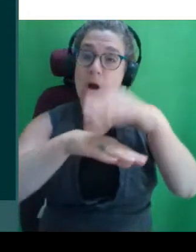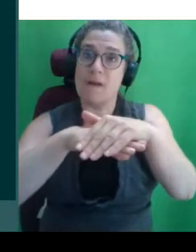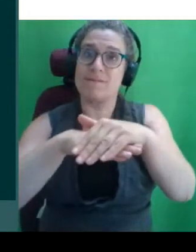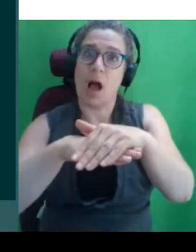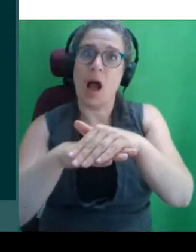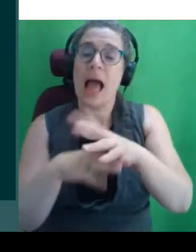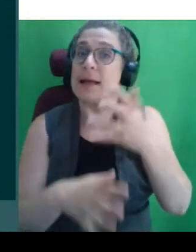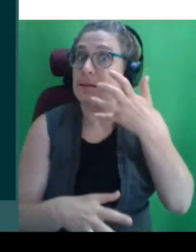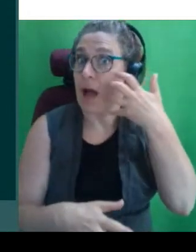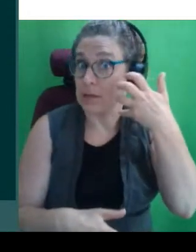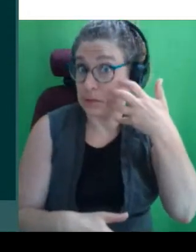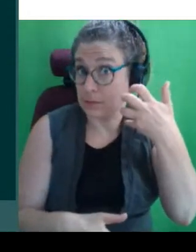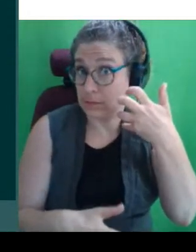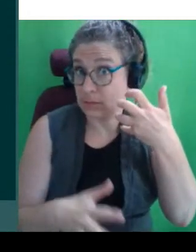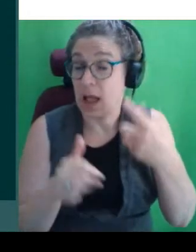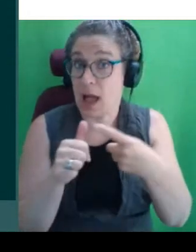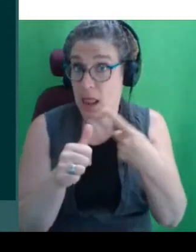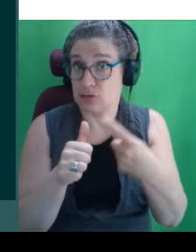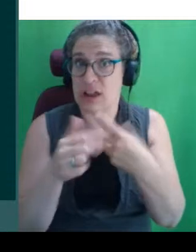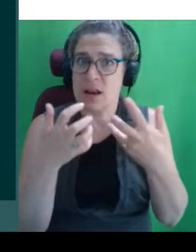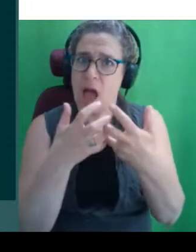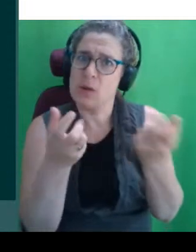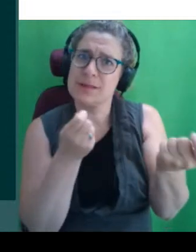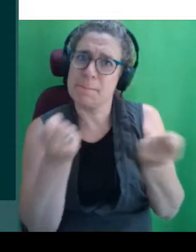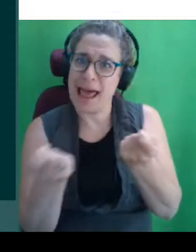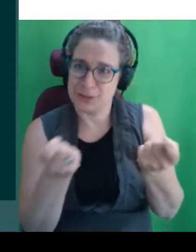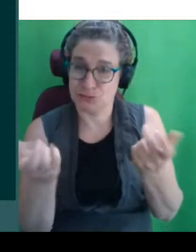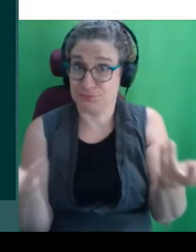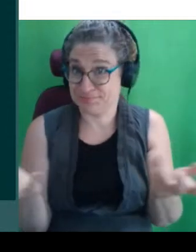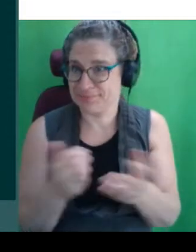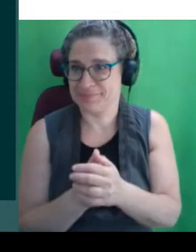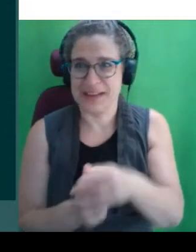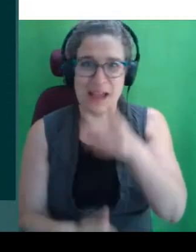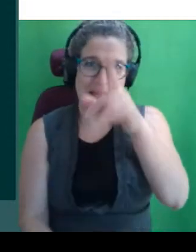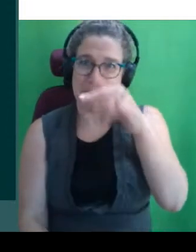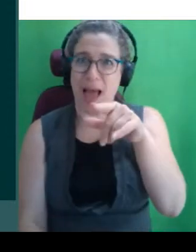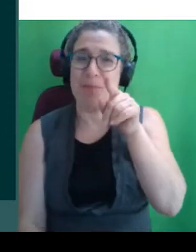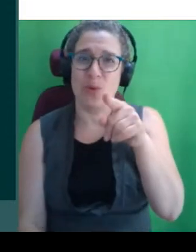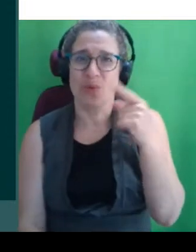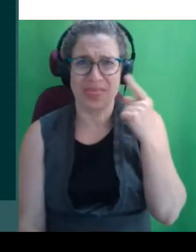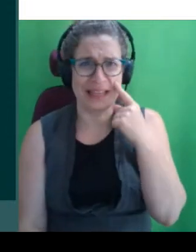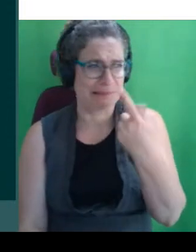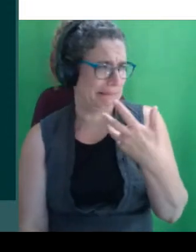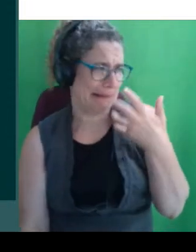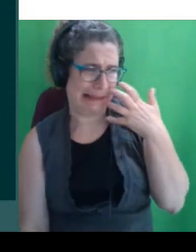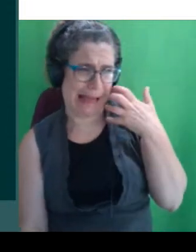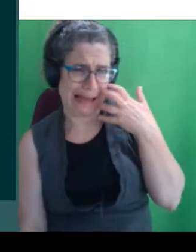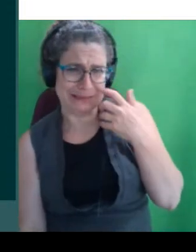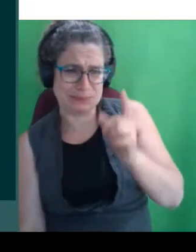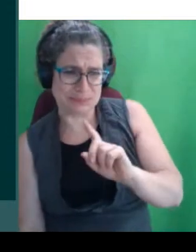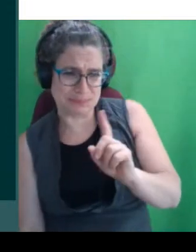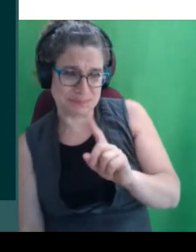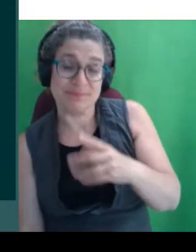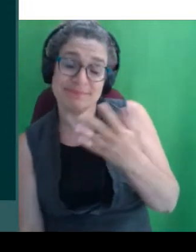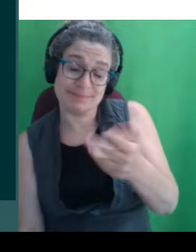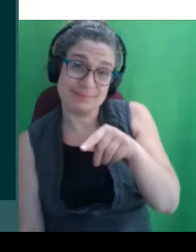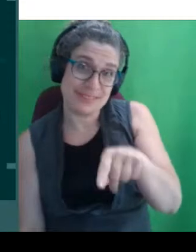its management. And you think, well, why cat allergy? It's the first time that Allergy UK has actually put